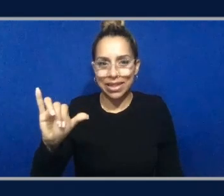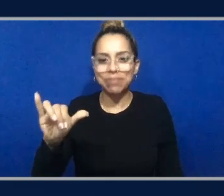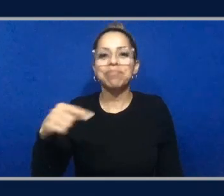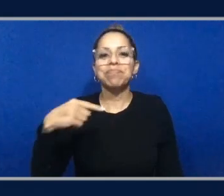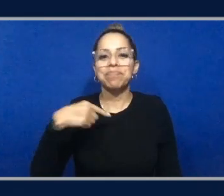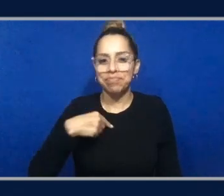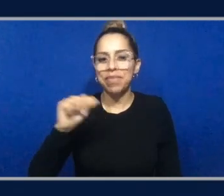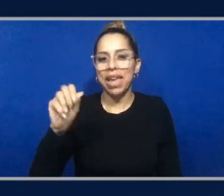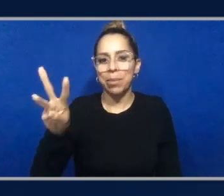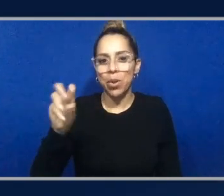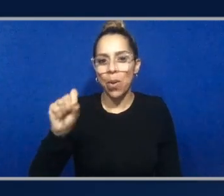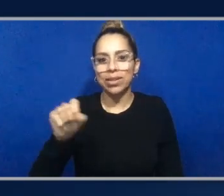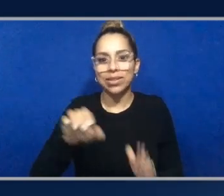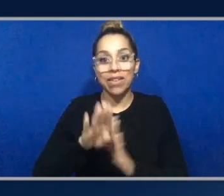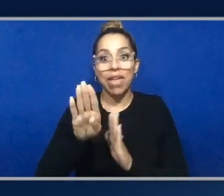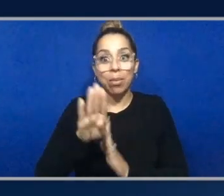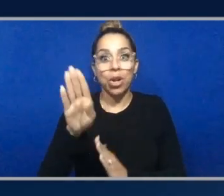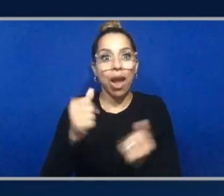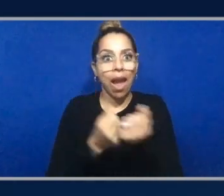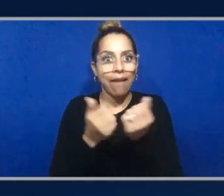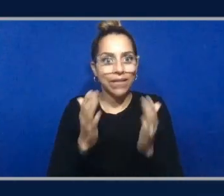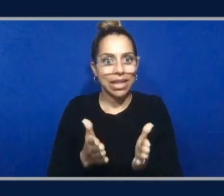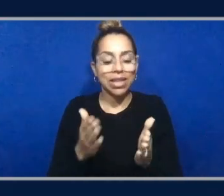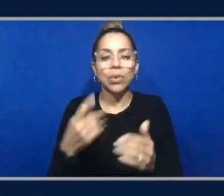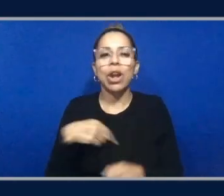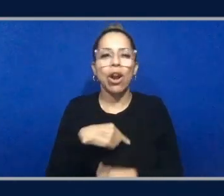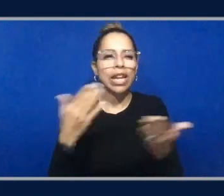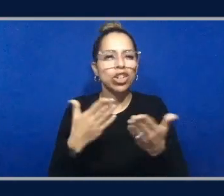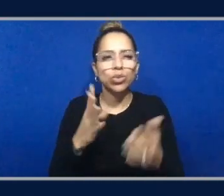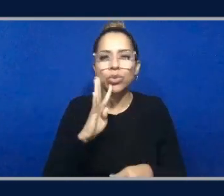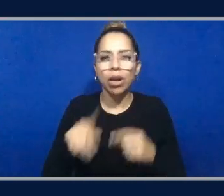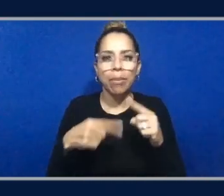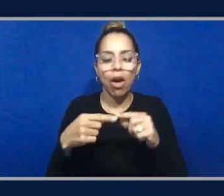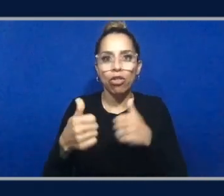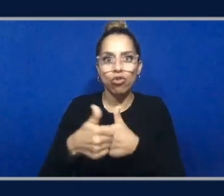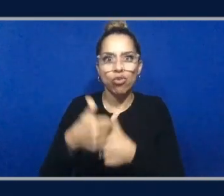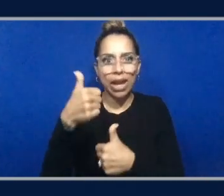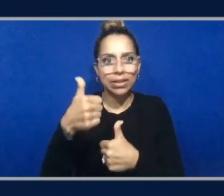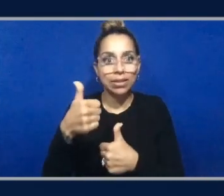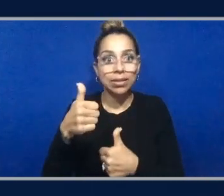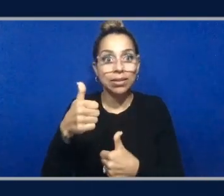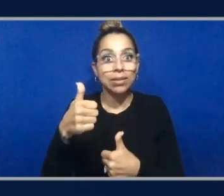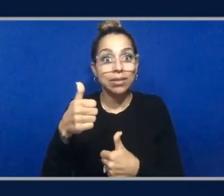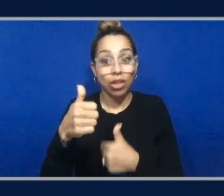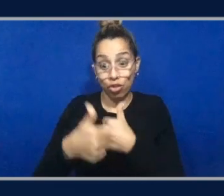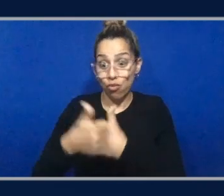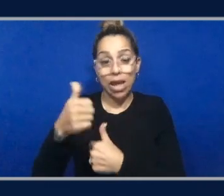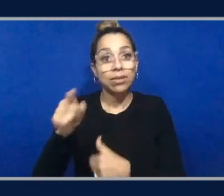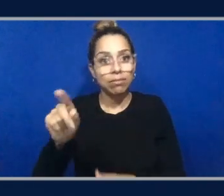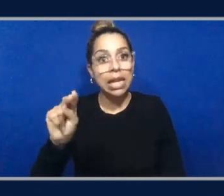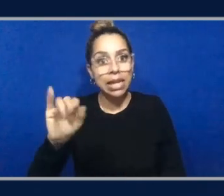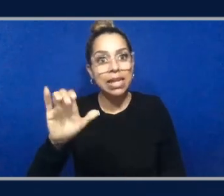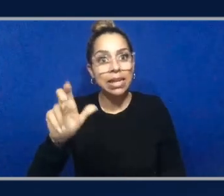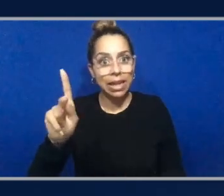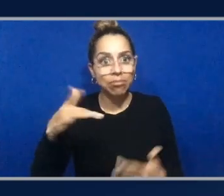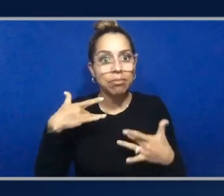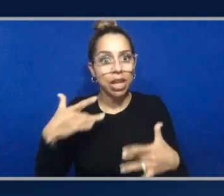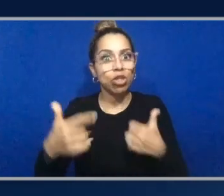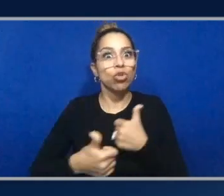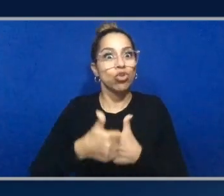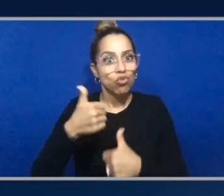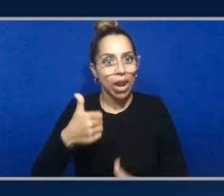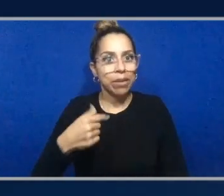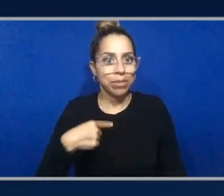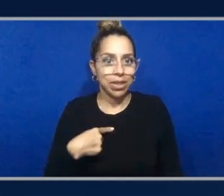here to talk about threats. Those are those things that Nick makes at me all the time. He's always threatening